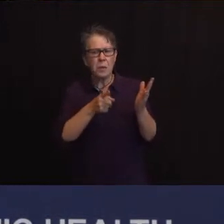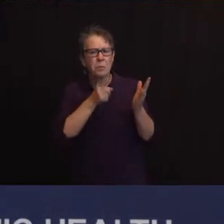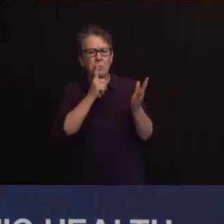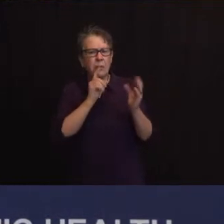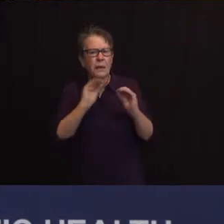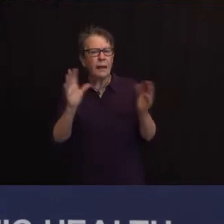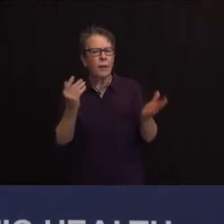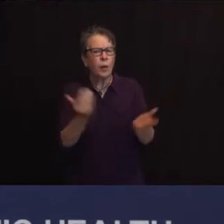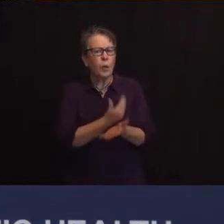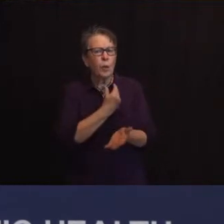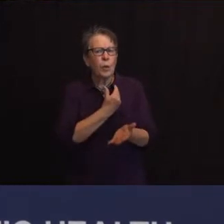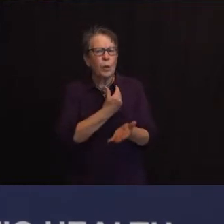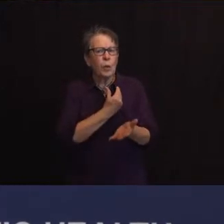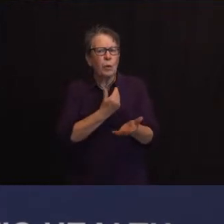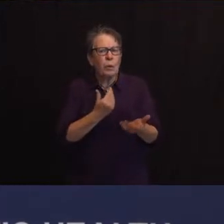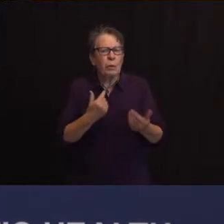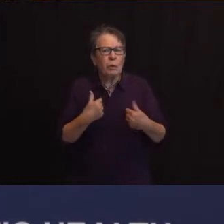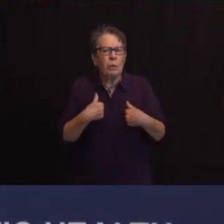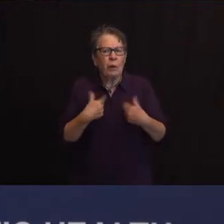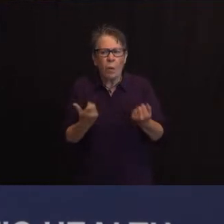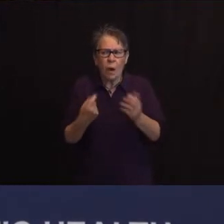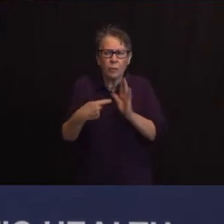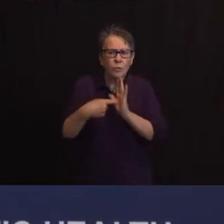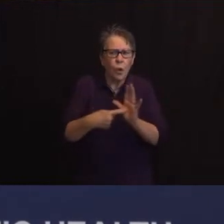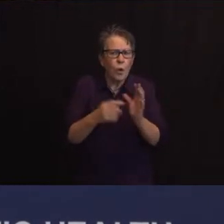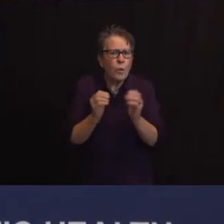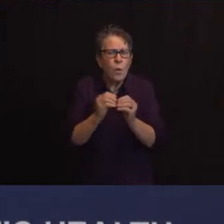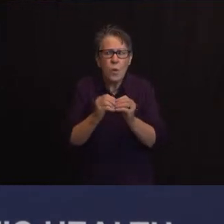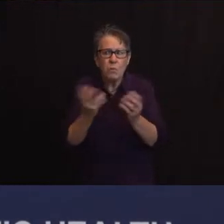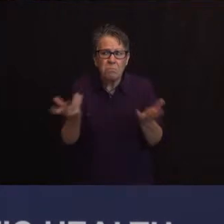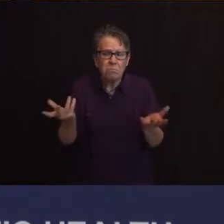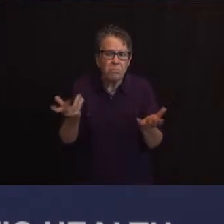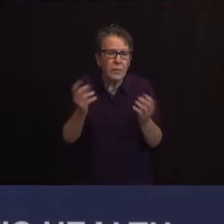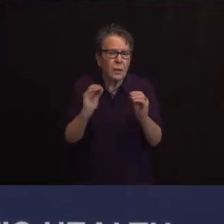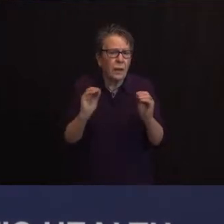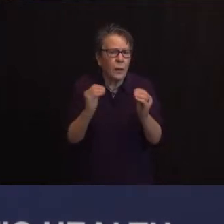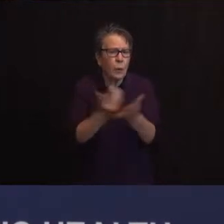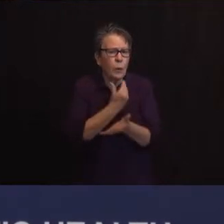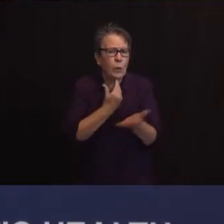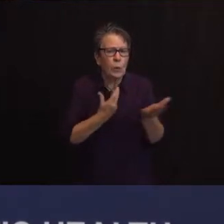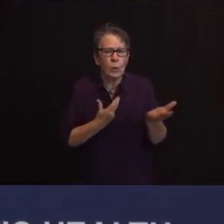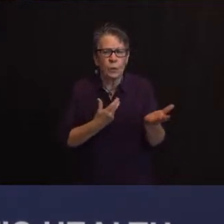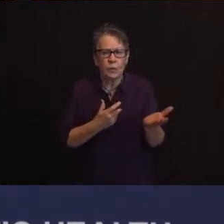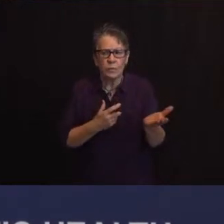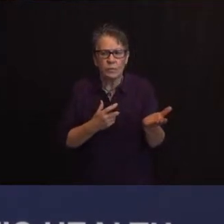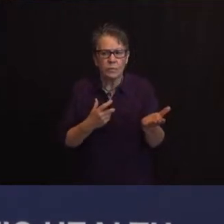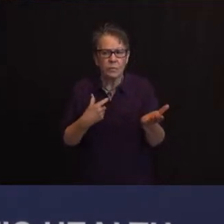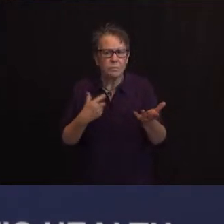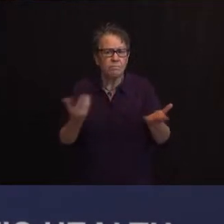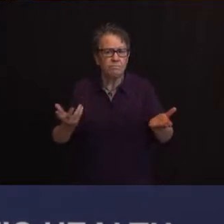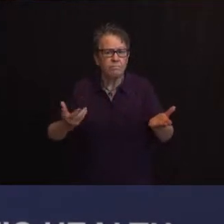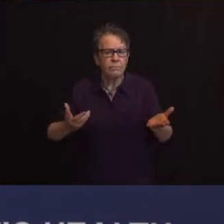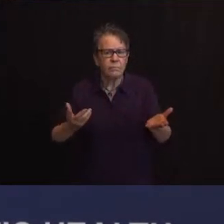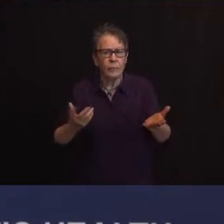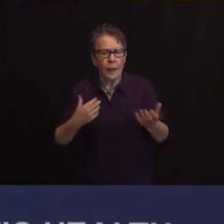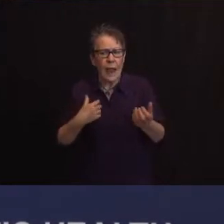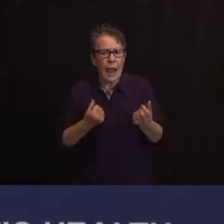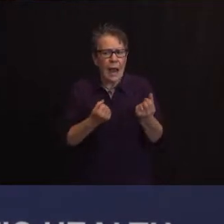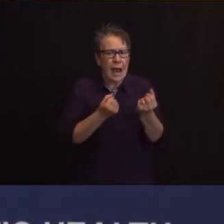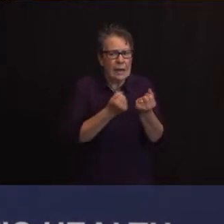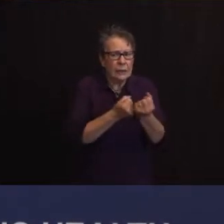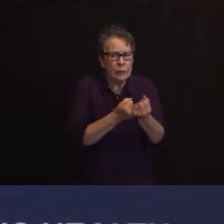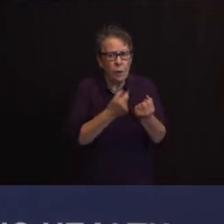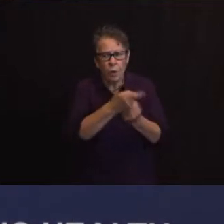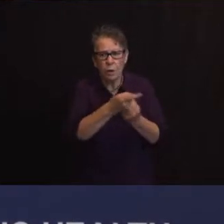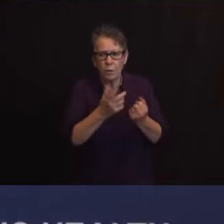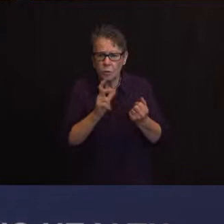is better than less transparency as a general matter. I don't have a comment specifically on that, but I'm on the side, the more folks know, the better we